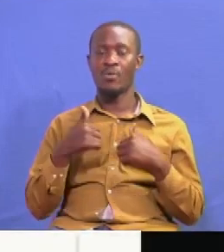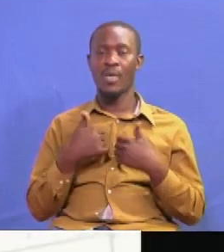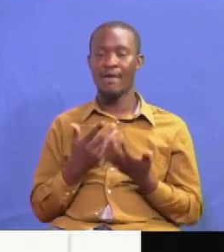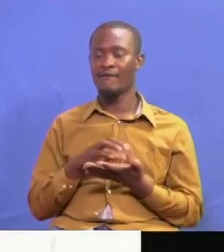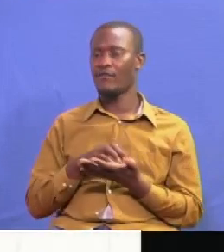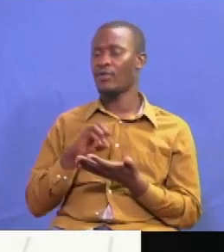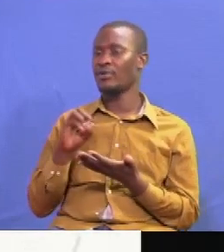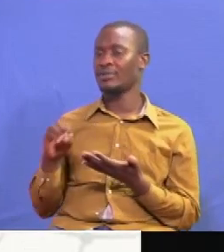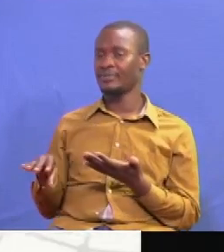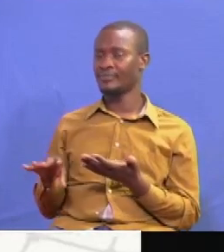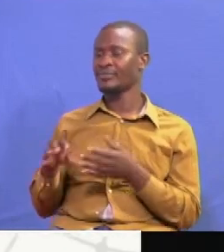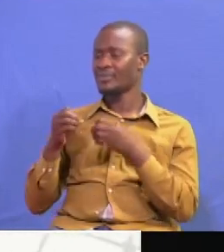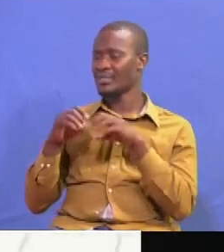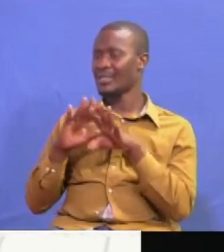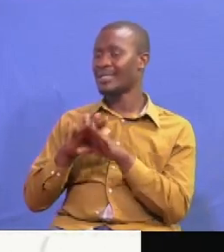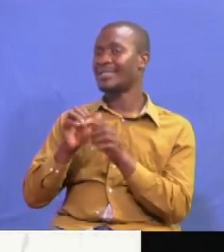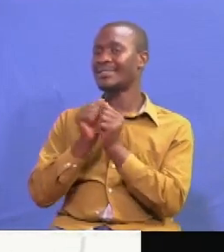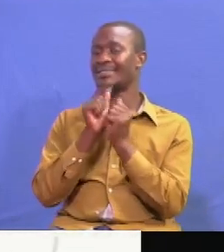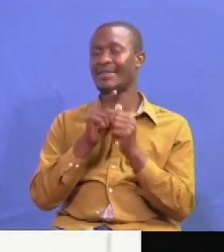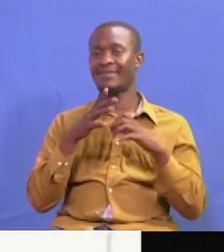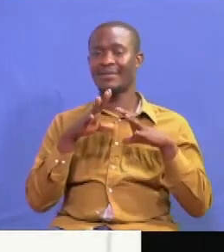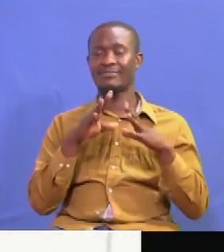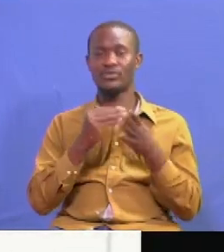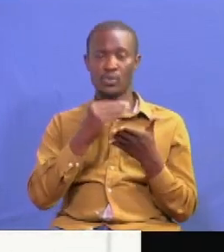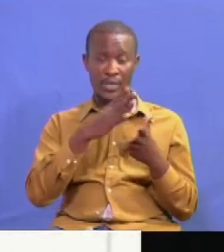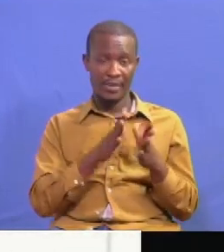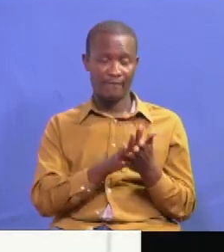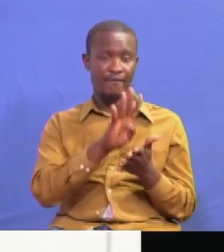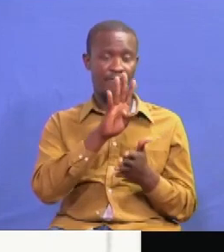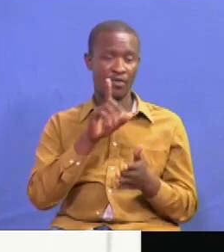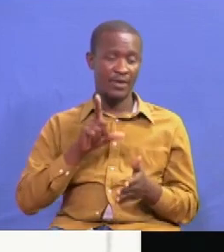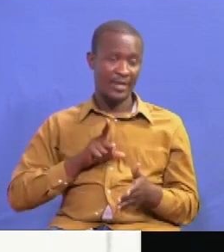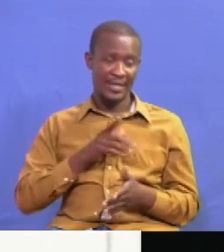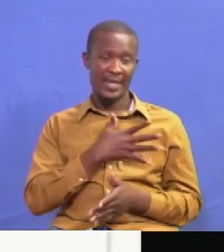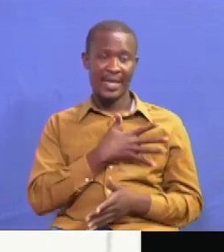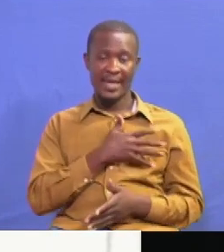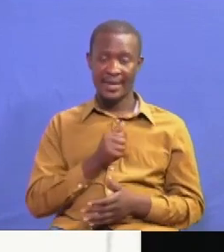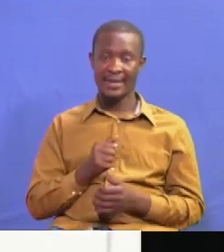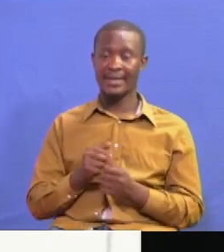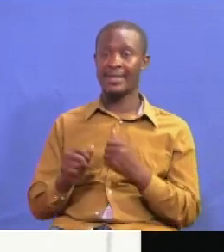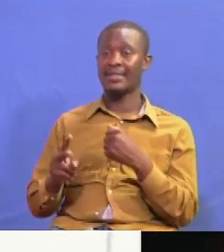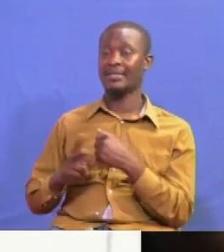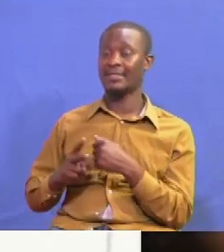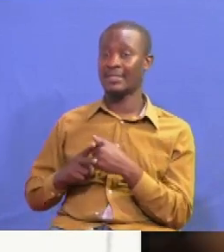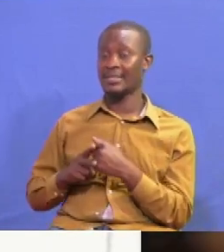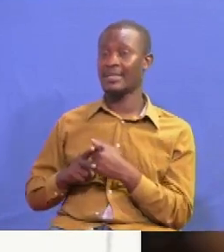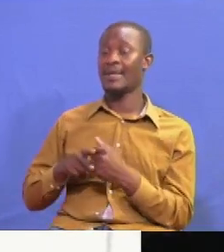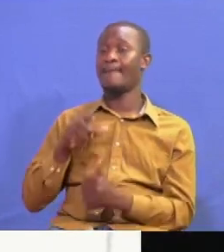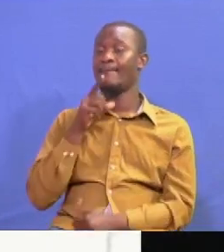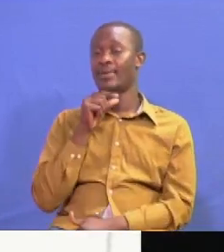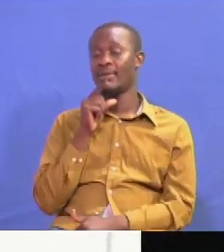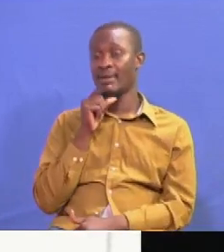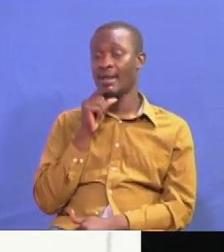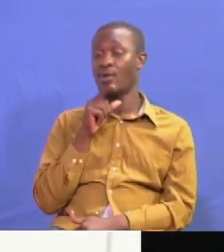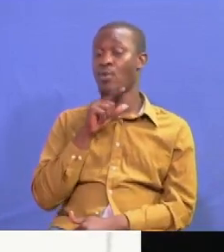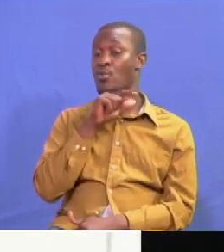lost 11 comrades, 4 ladies, and 7 gentlemen. And